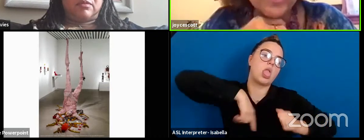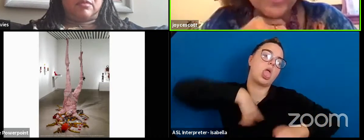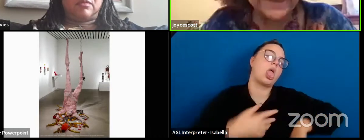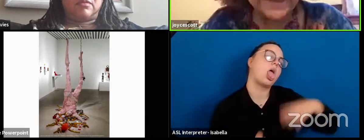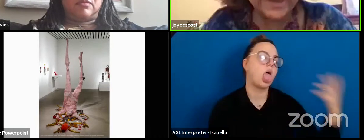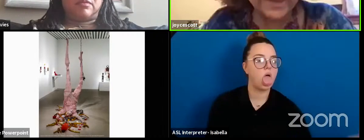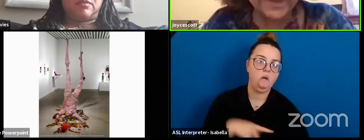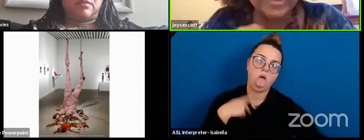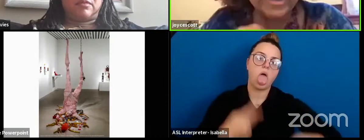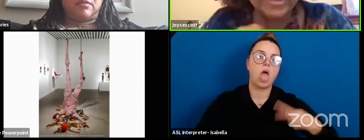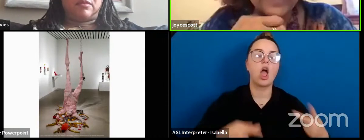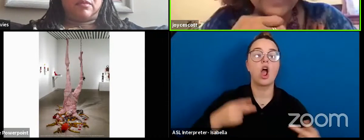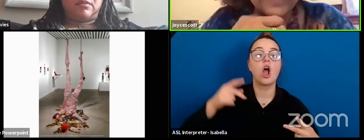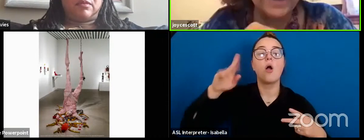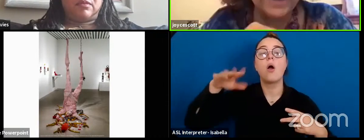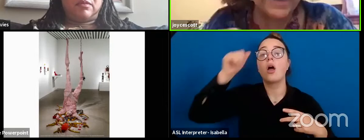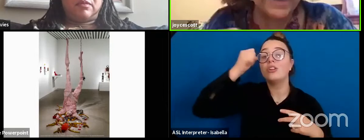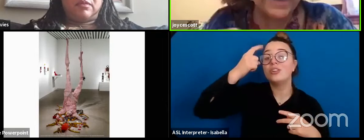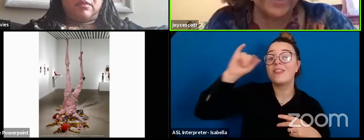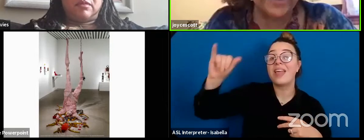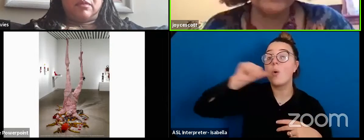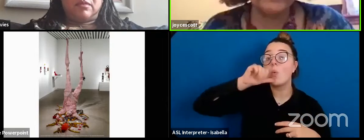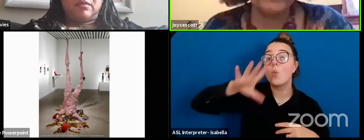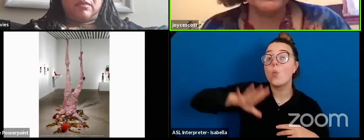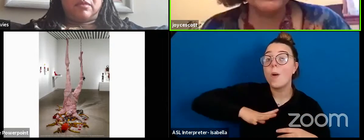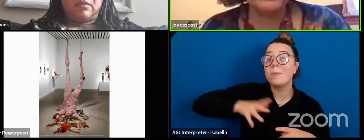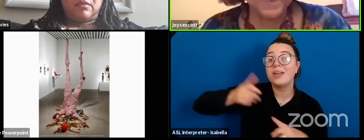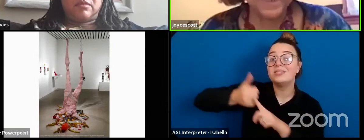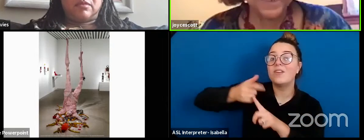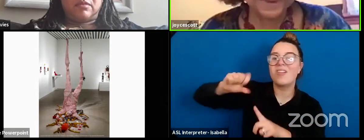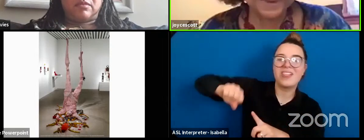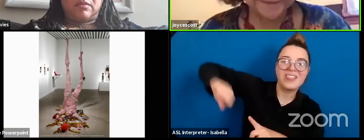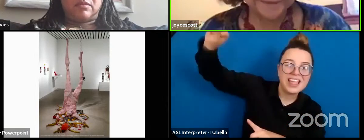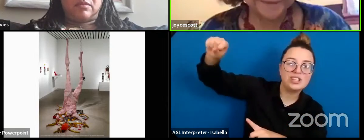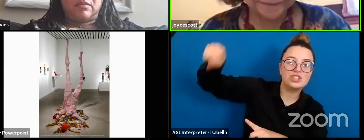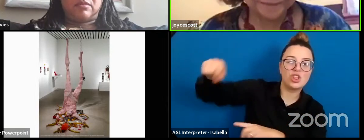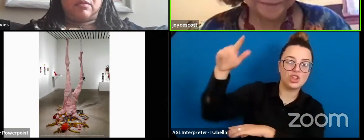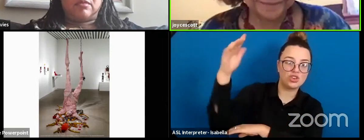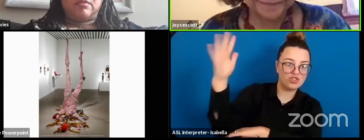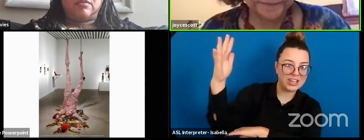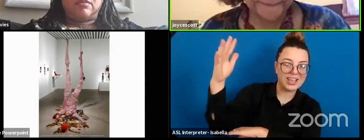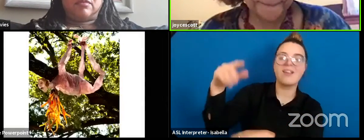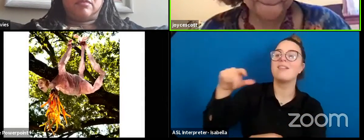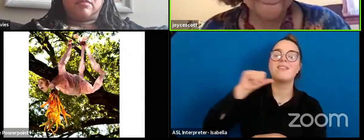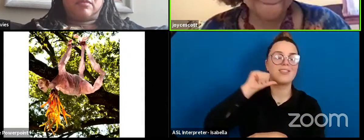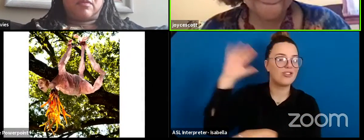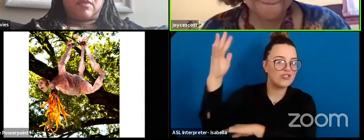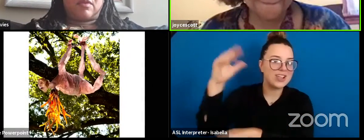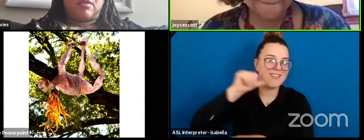was lynching a tree instead of it lynching her. Next.